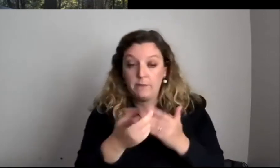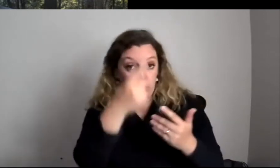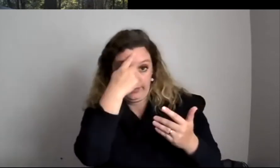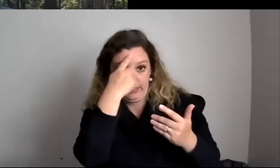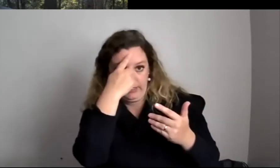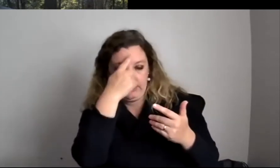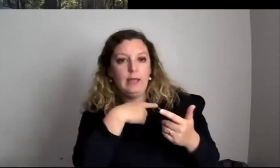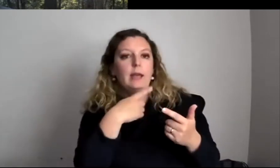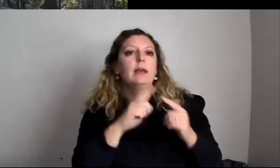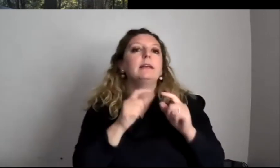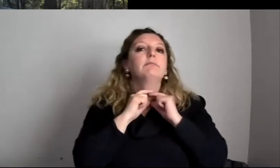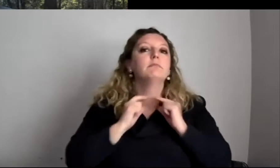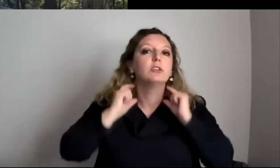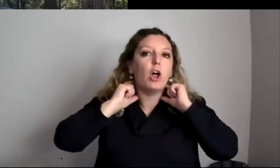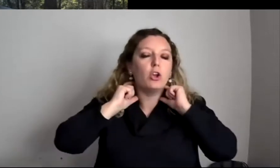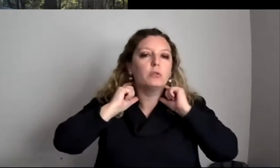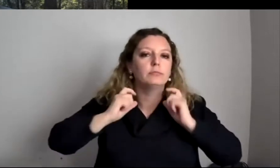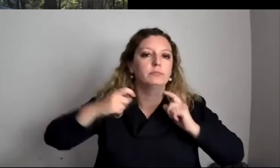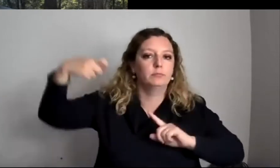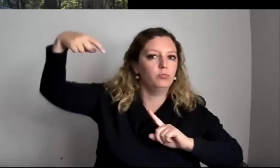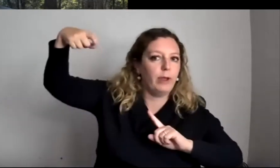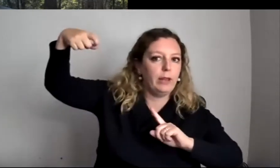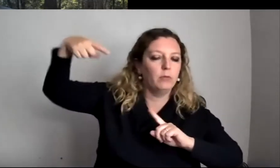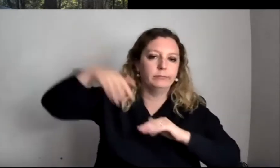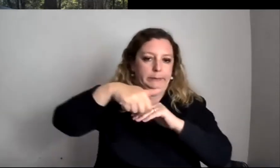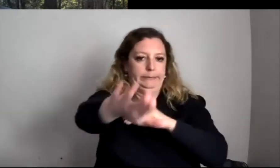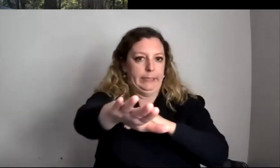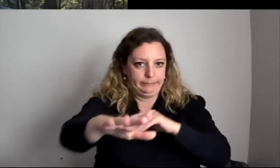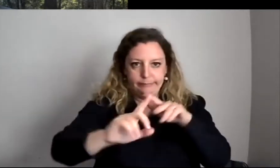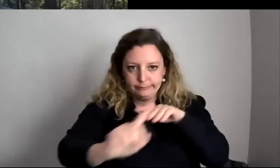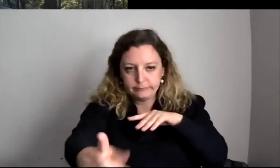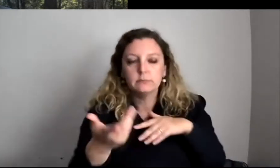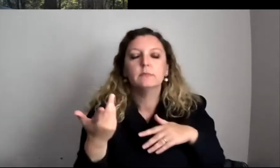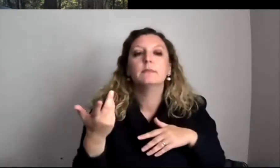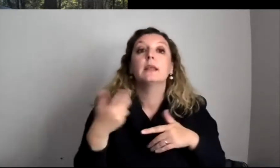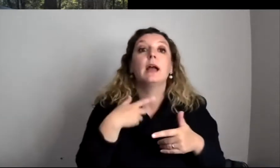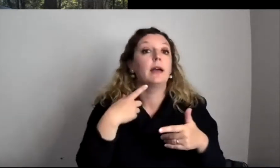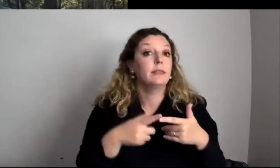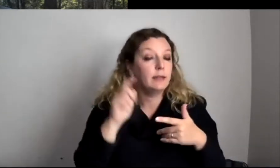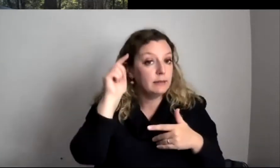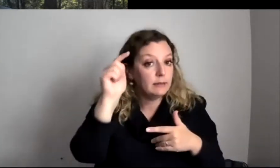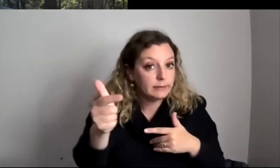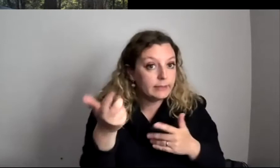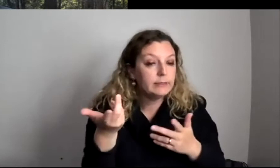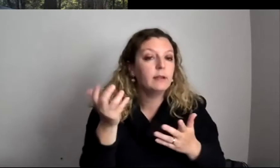then give them a radio collar and release them back in the wild to study them. But then what we have to end up doing is we take those samples. What do we do